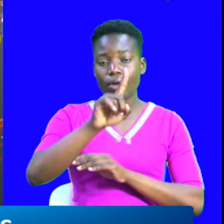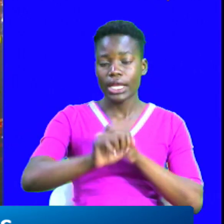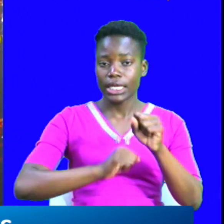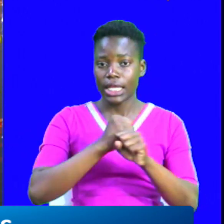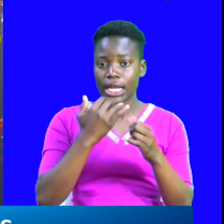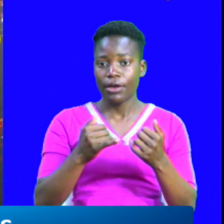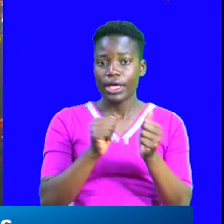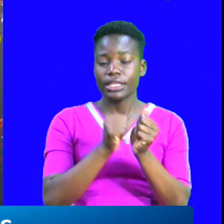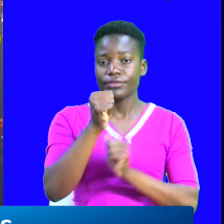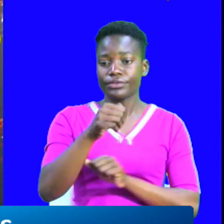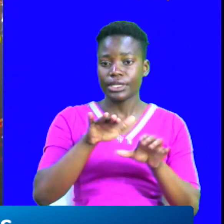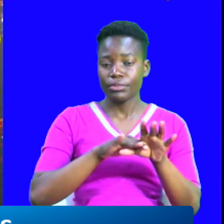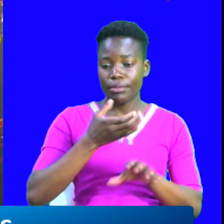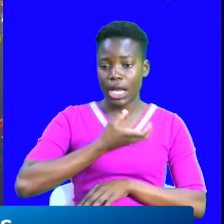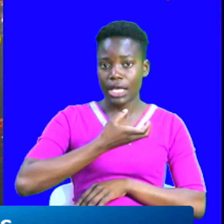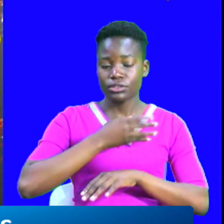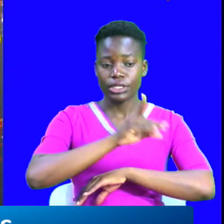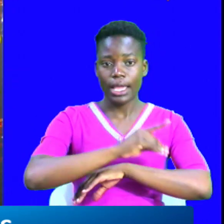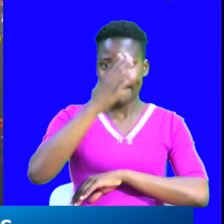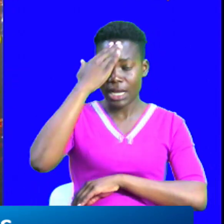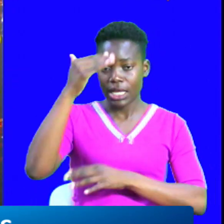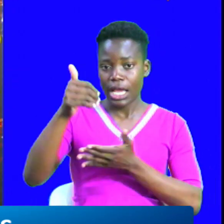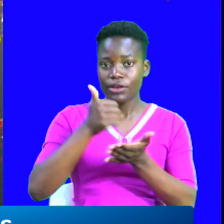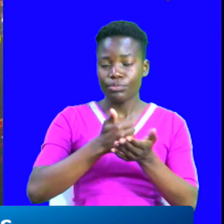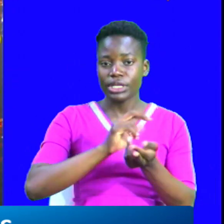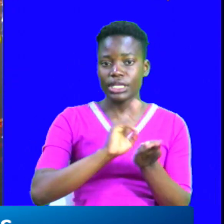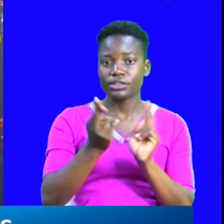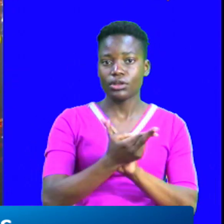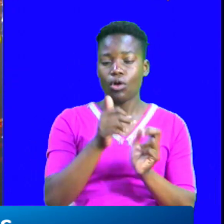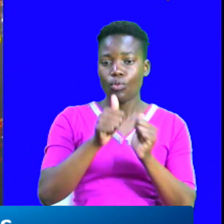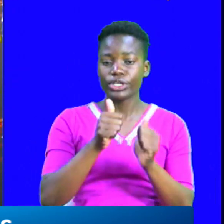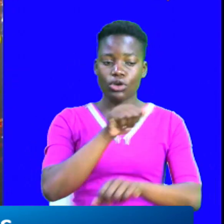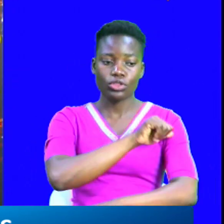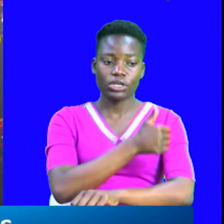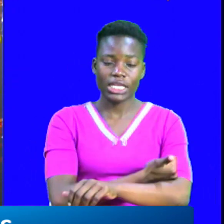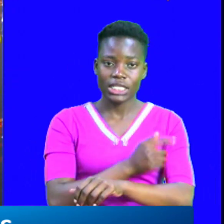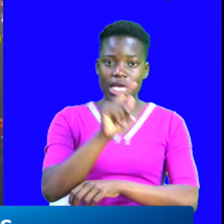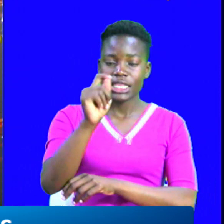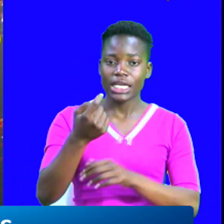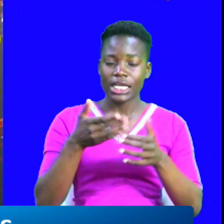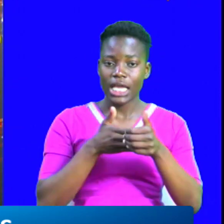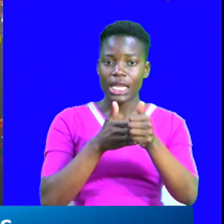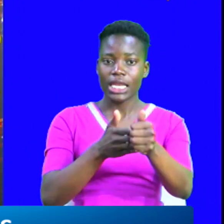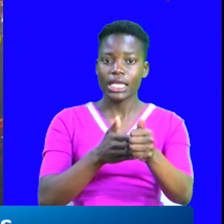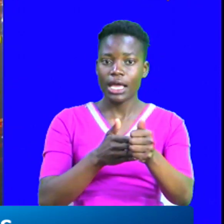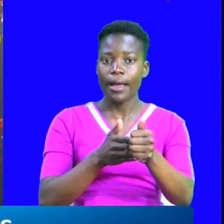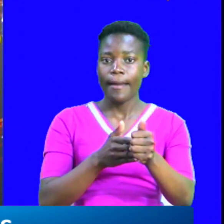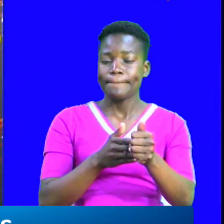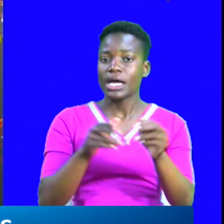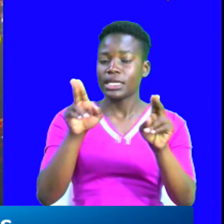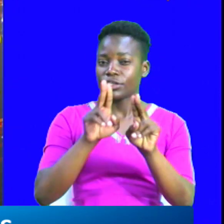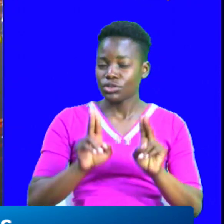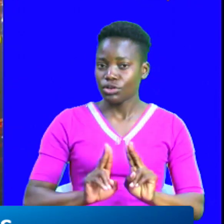the 15-member council on Monday adopted a resolution that authorizes the Kenya-led multinational security